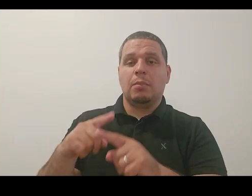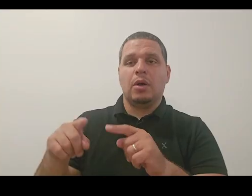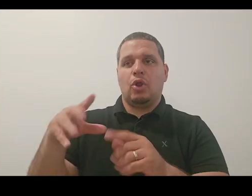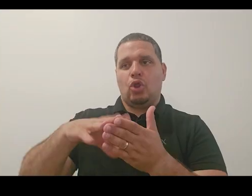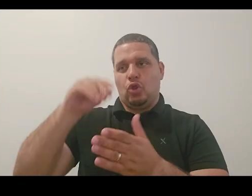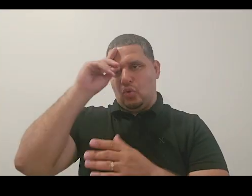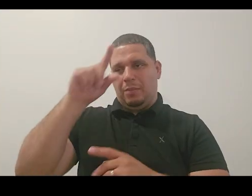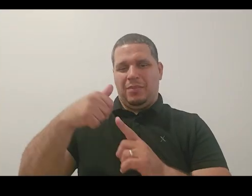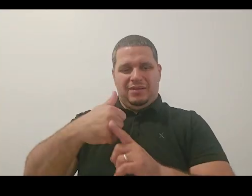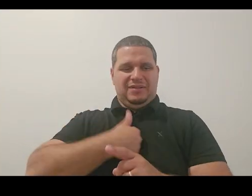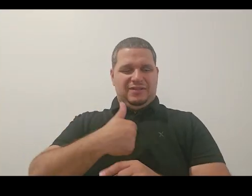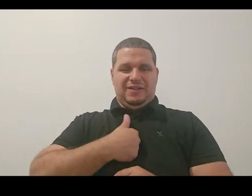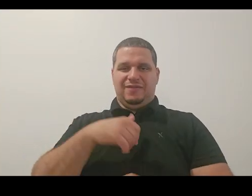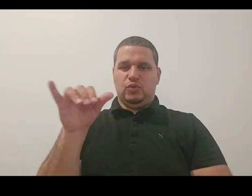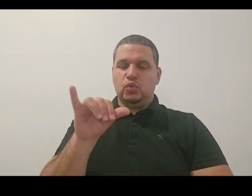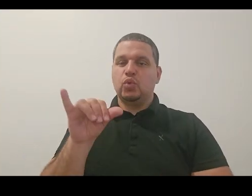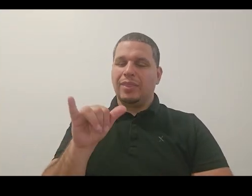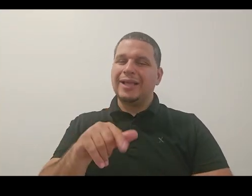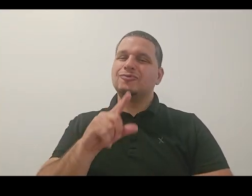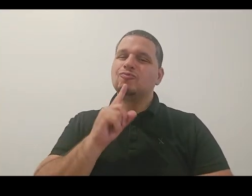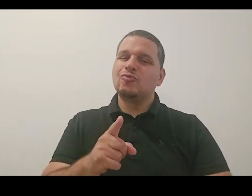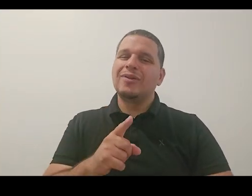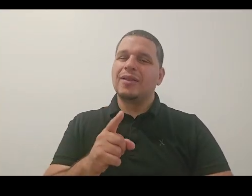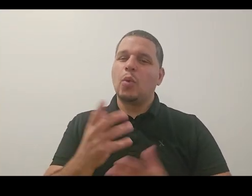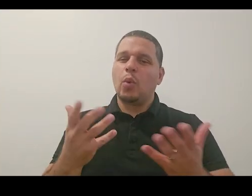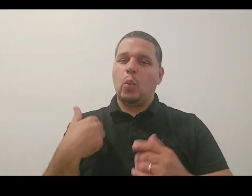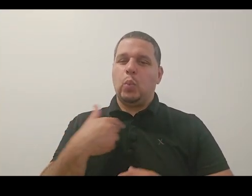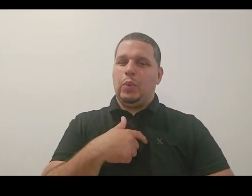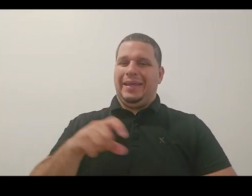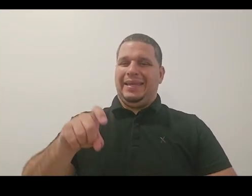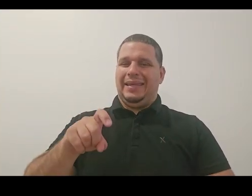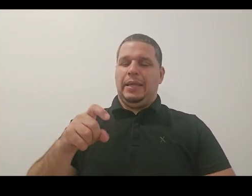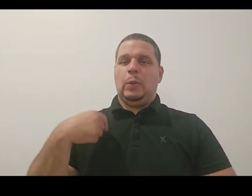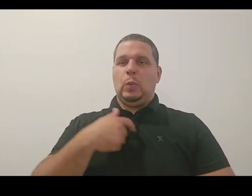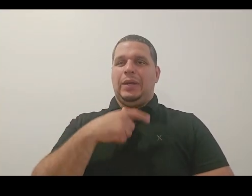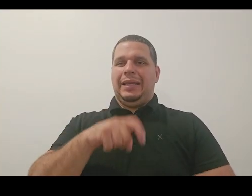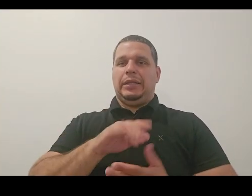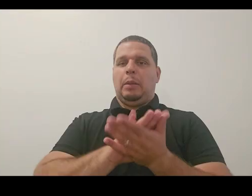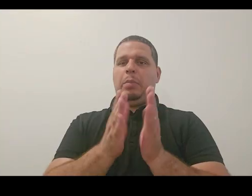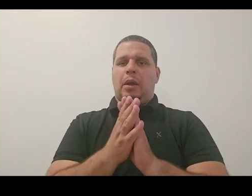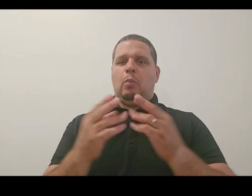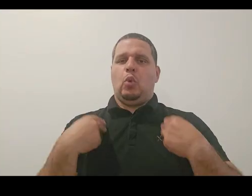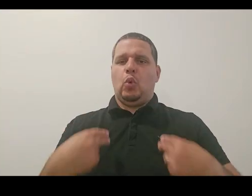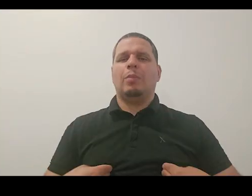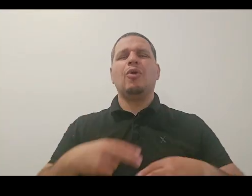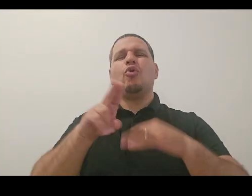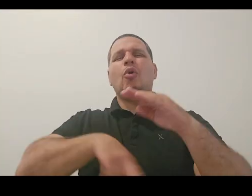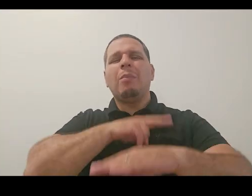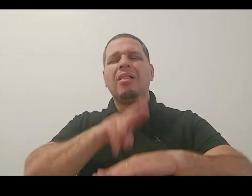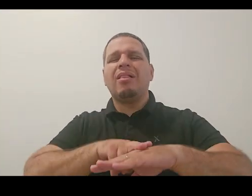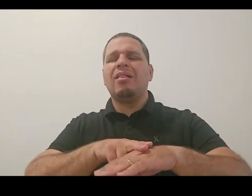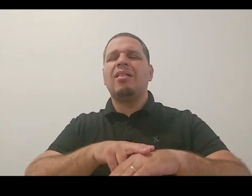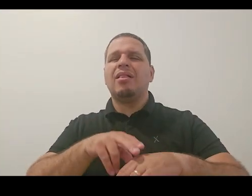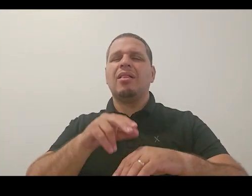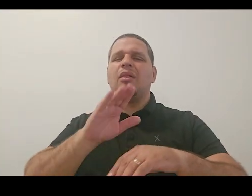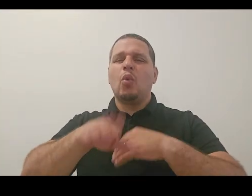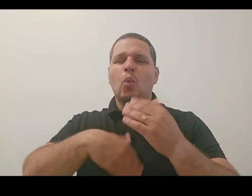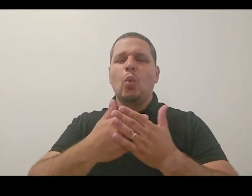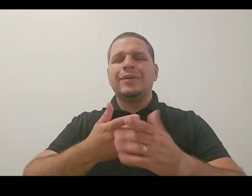about the person in question but also about yourself. And that's really what we need. We need to humanize